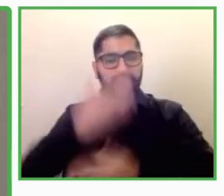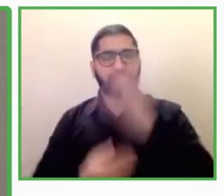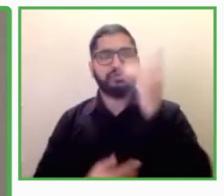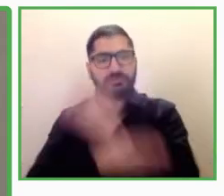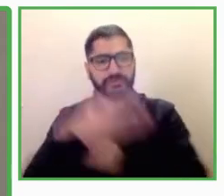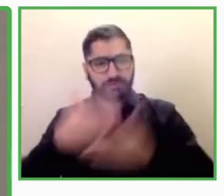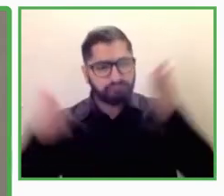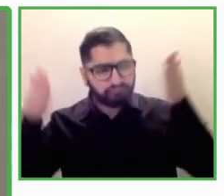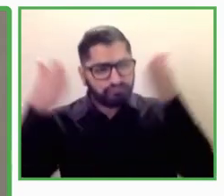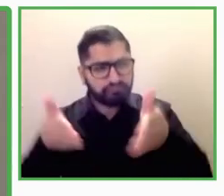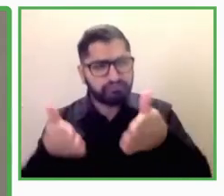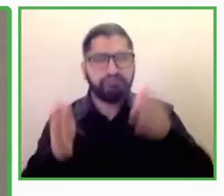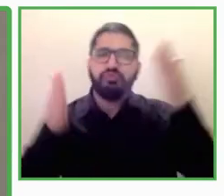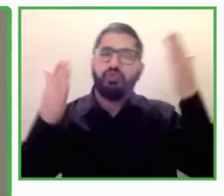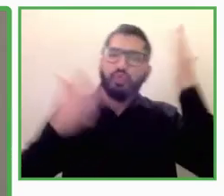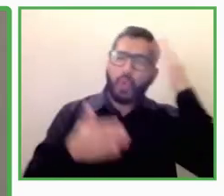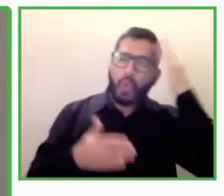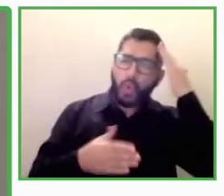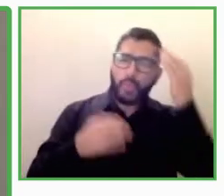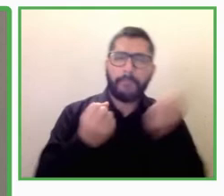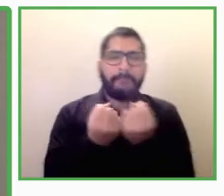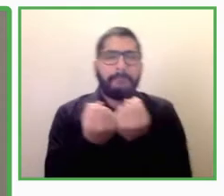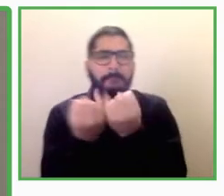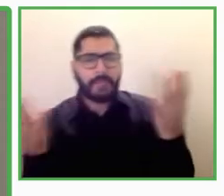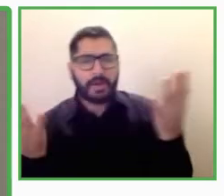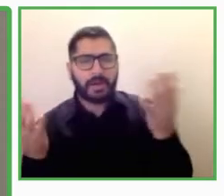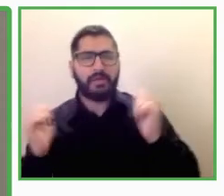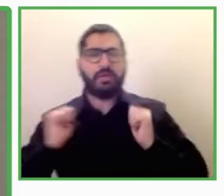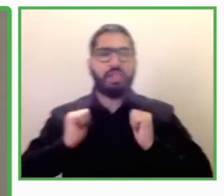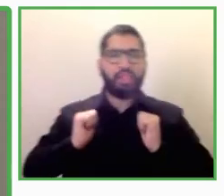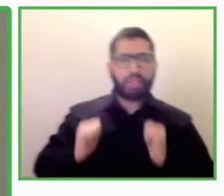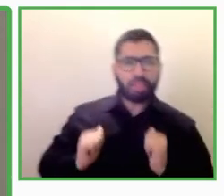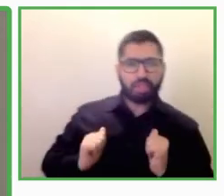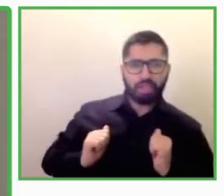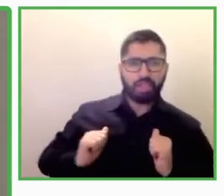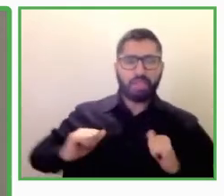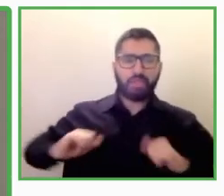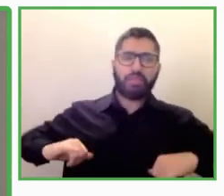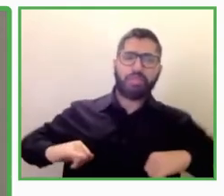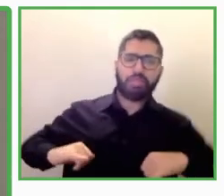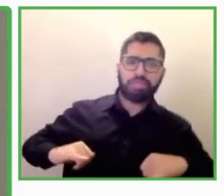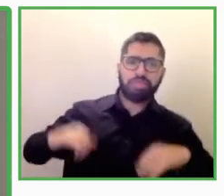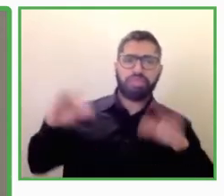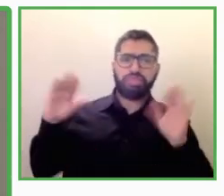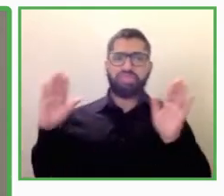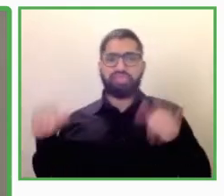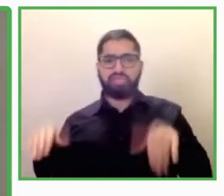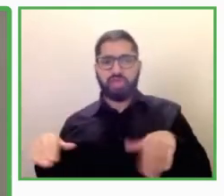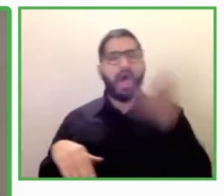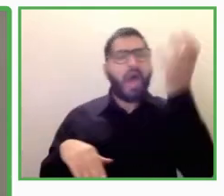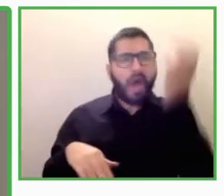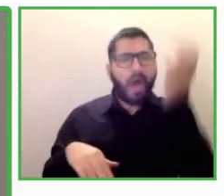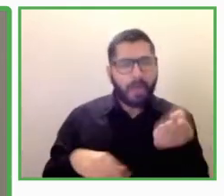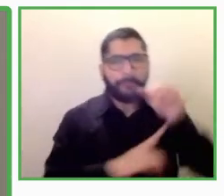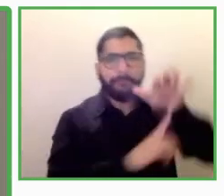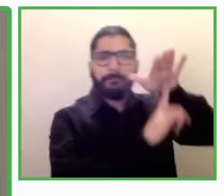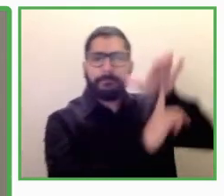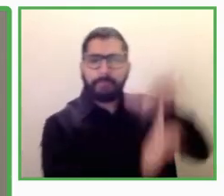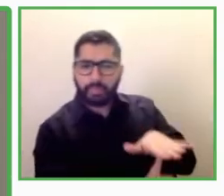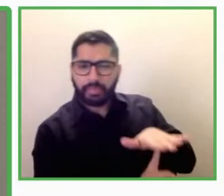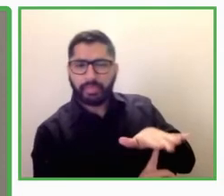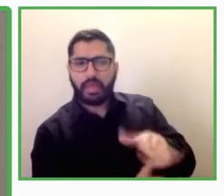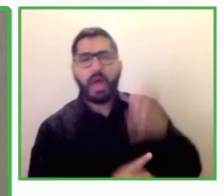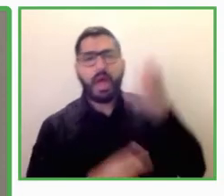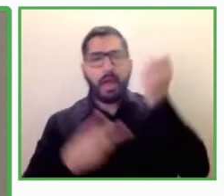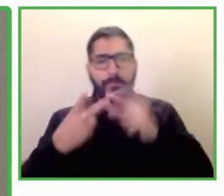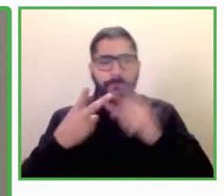that there's a high level of unemployment. We know that there are people with the right qualifications. There are right people. There's a lot of